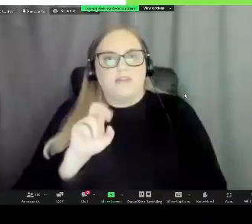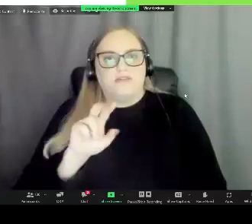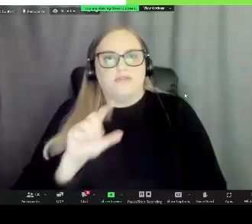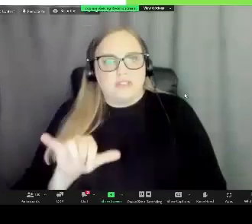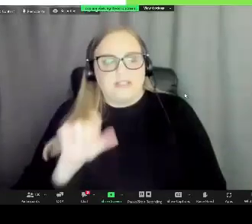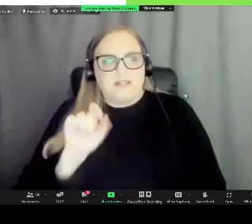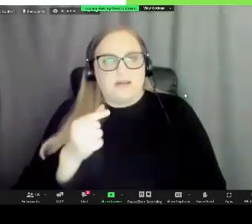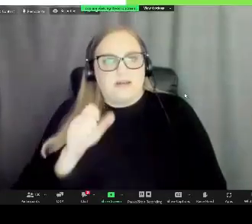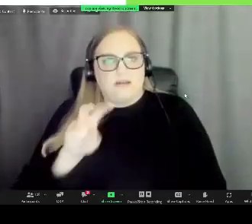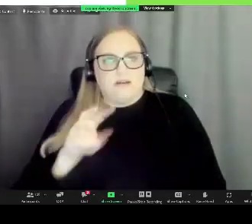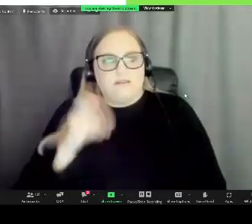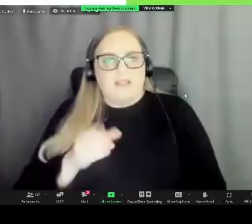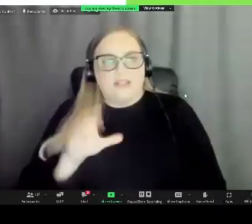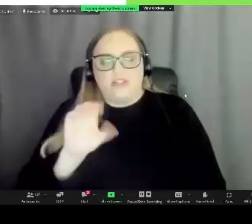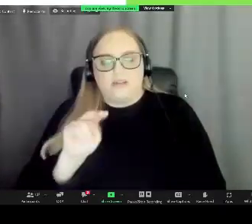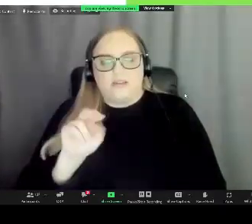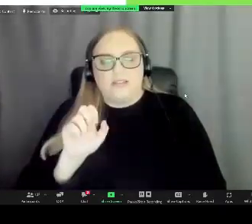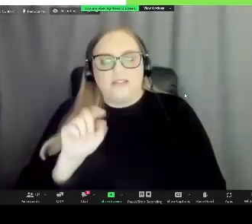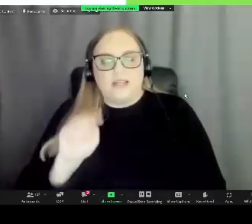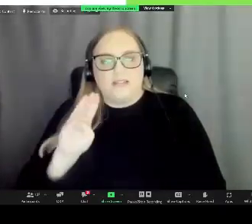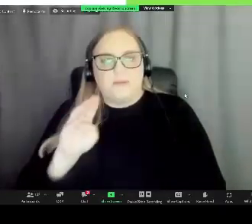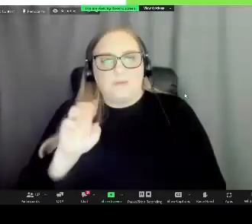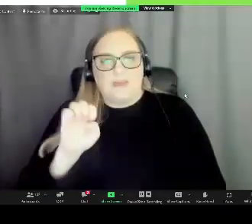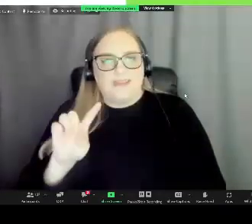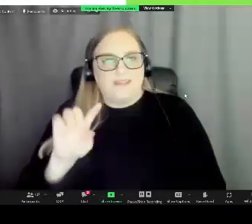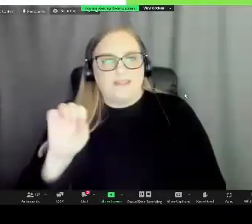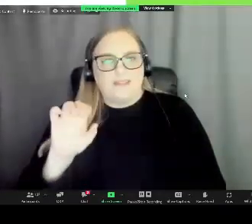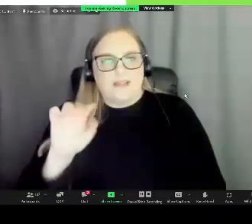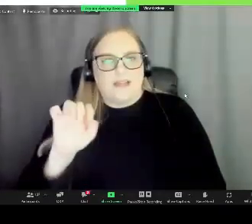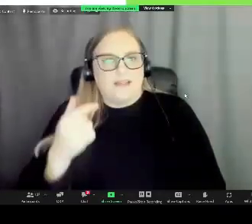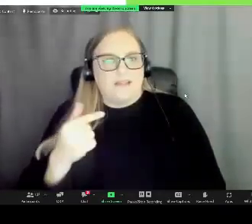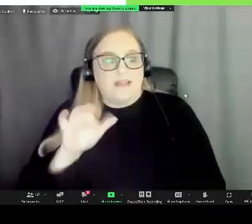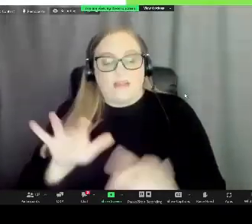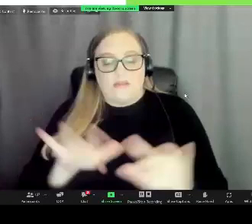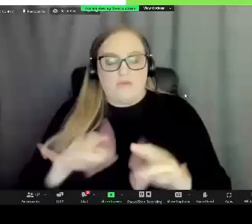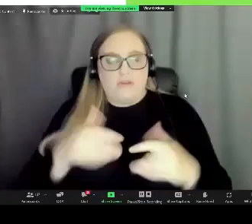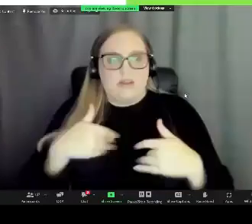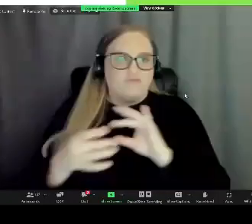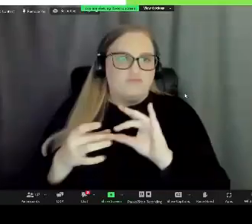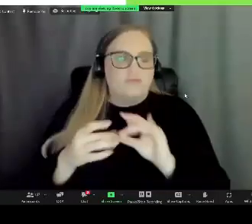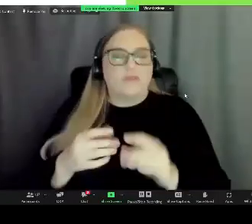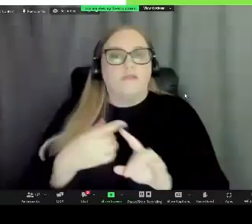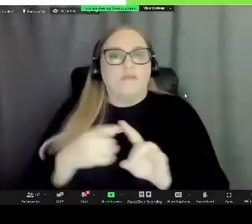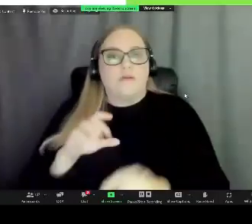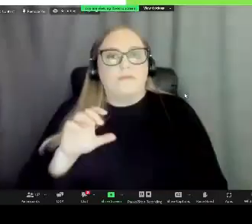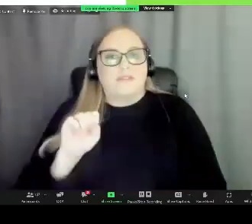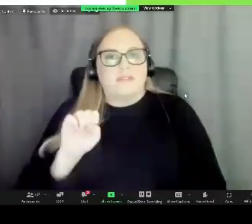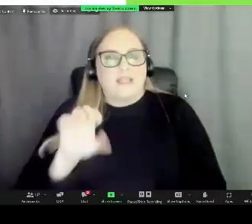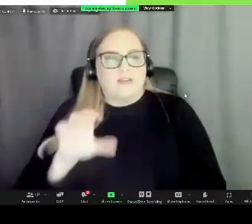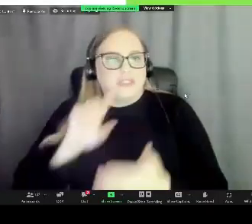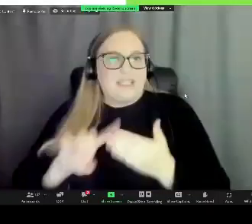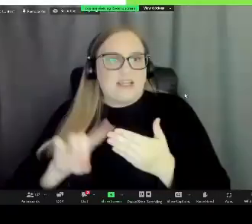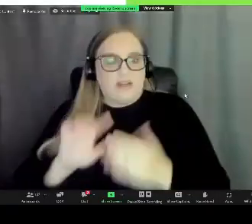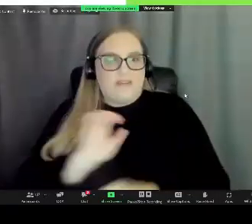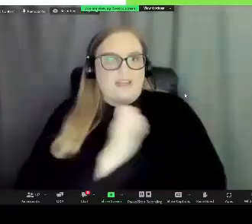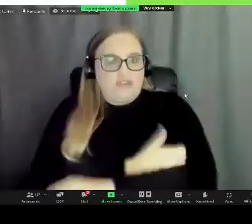energy.gov/consent-based siting. That recording features remarks from Secretary of Energy Jennifer Granholm, as well as Principal